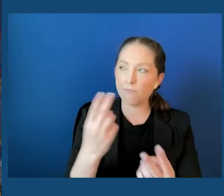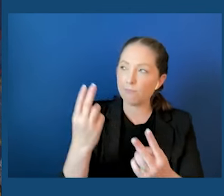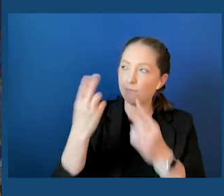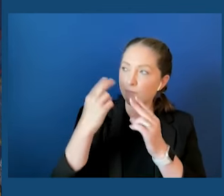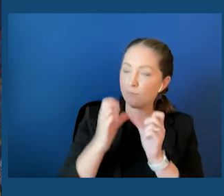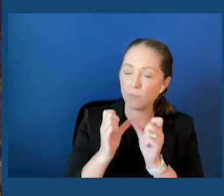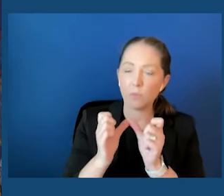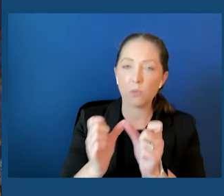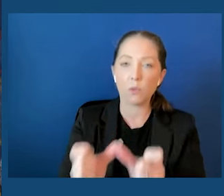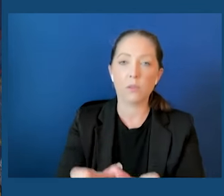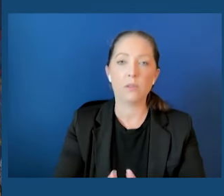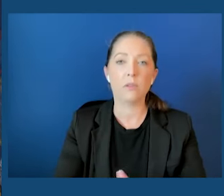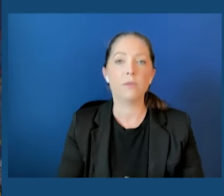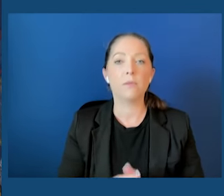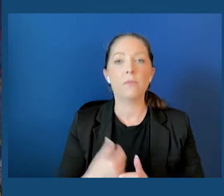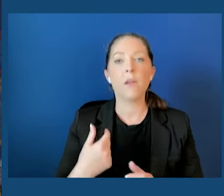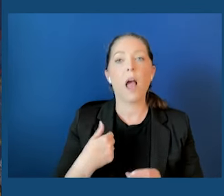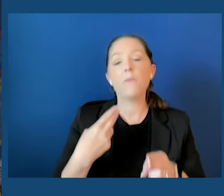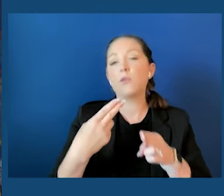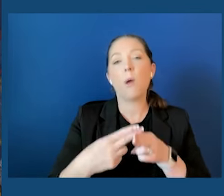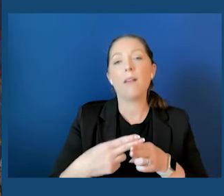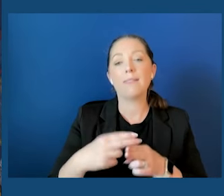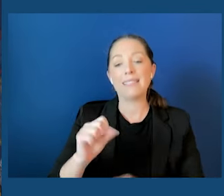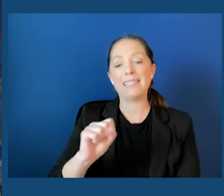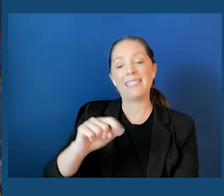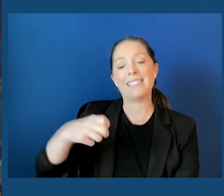Now, I'm just calling it a step. It's only a step.